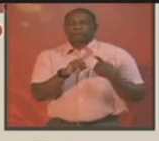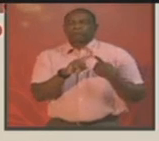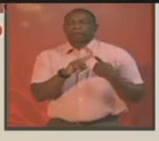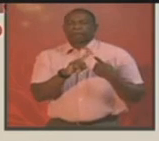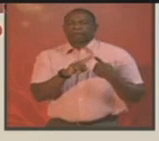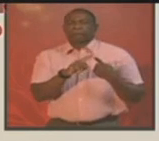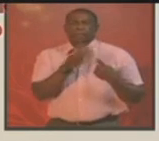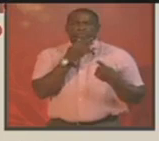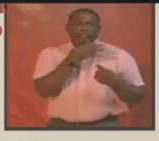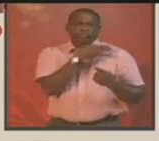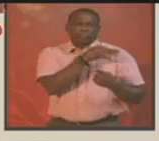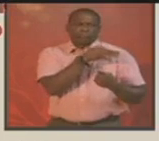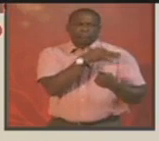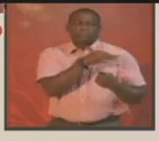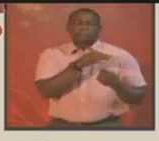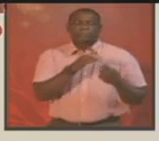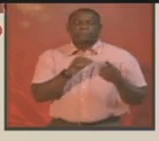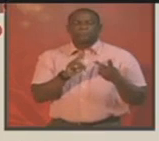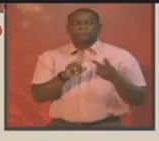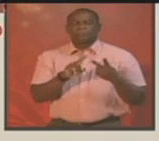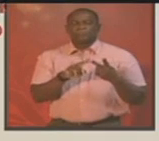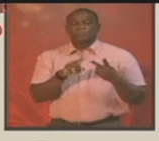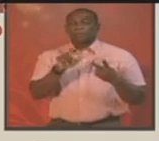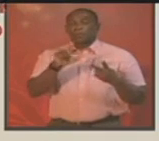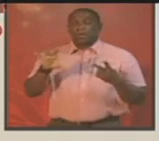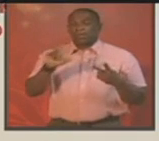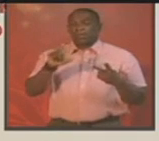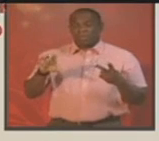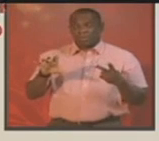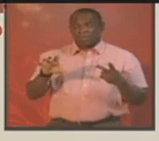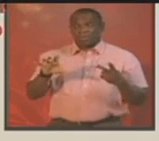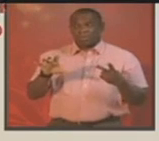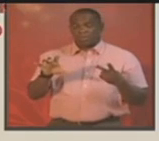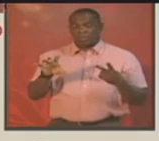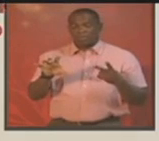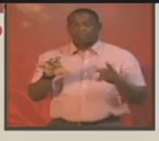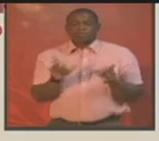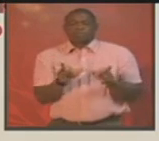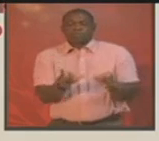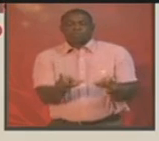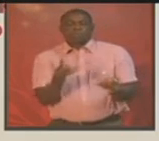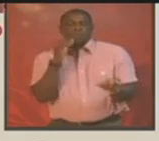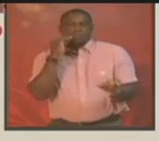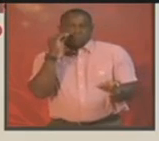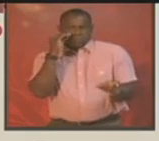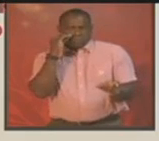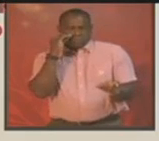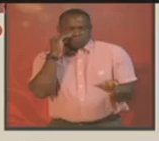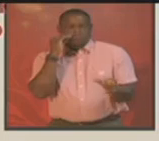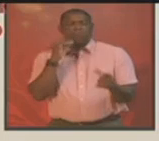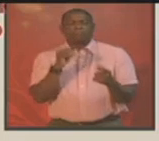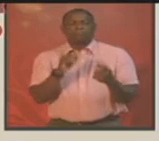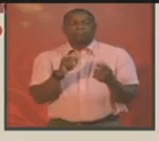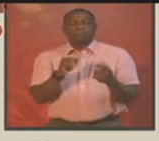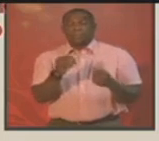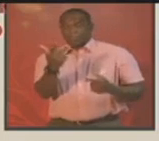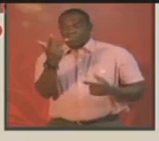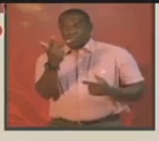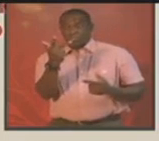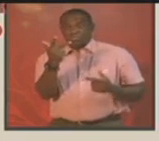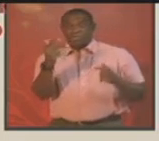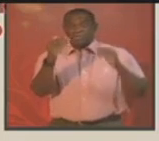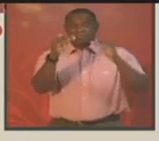distribution in a moment. There are 100 persons currently in home isolation. There are 3 in step-down